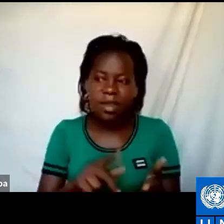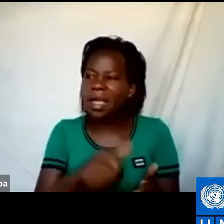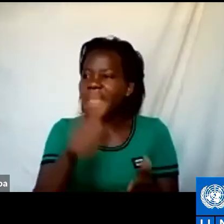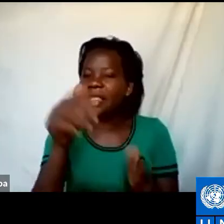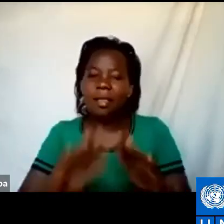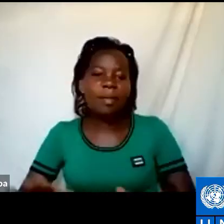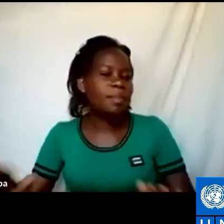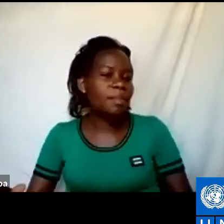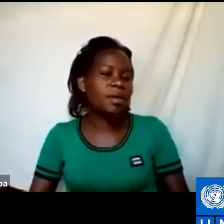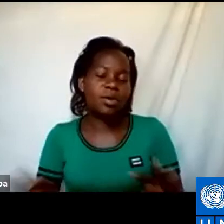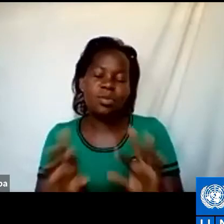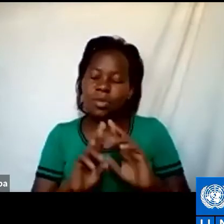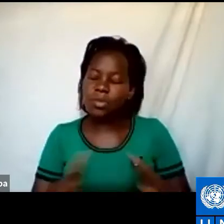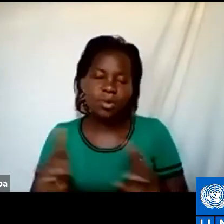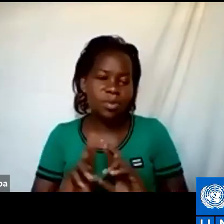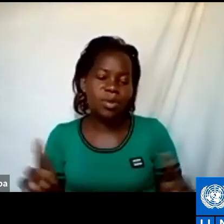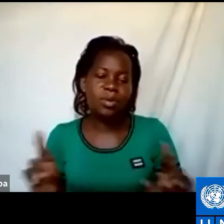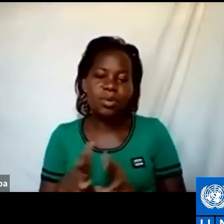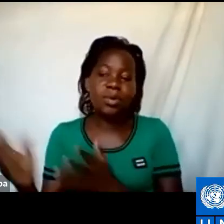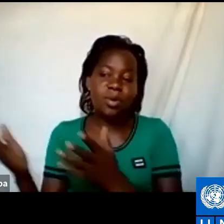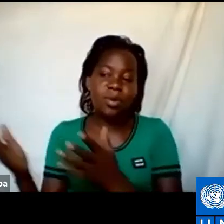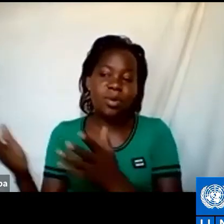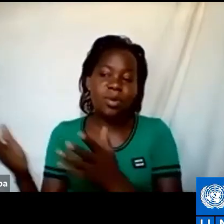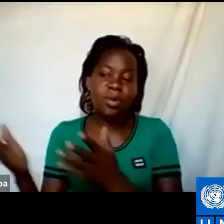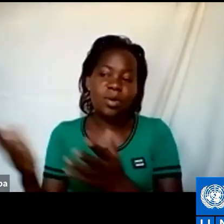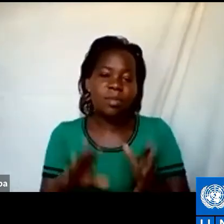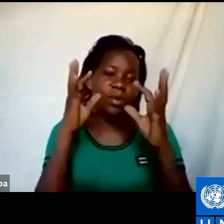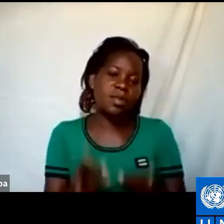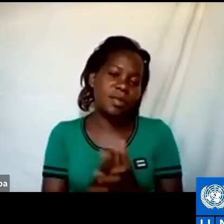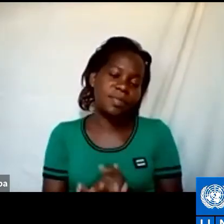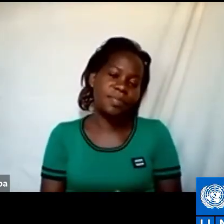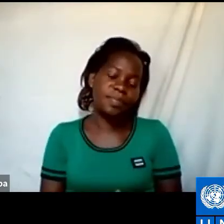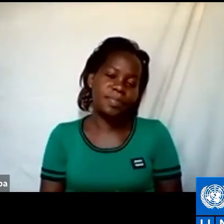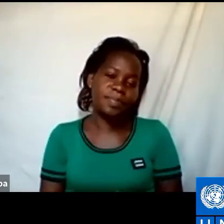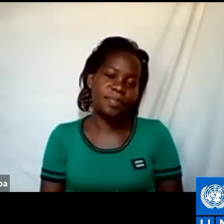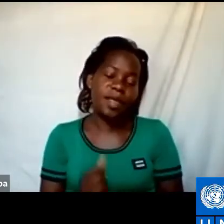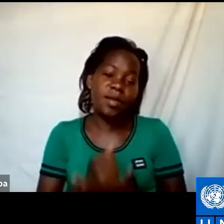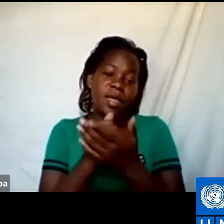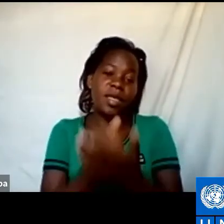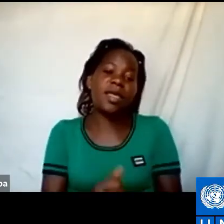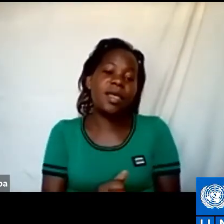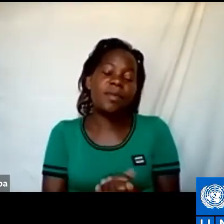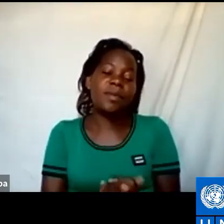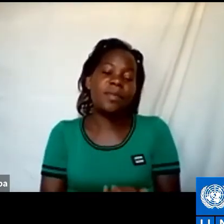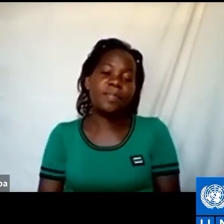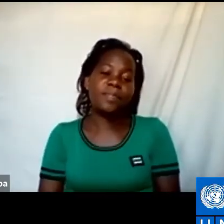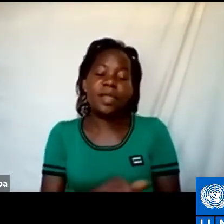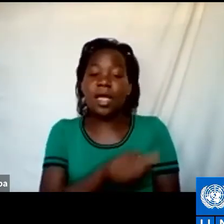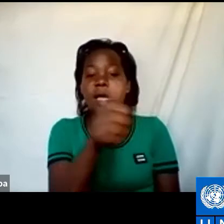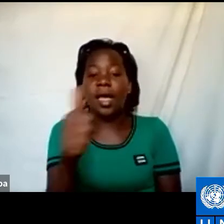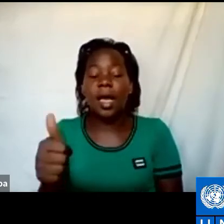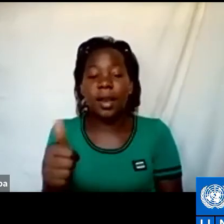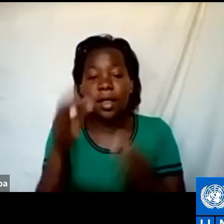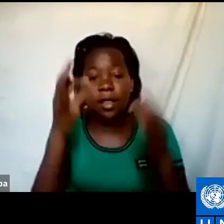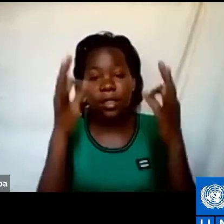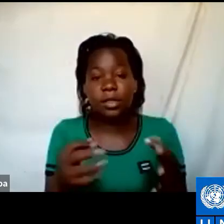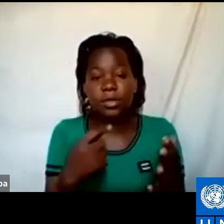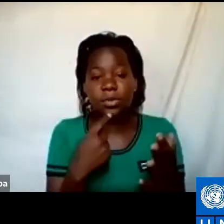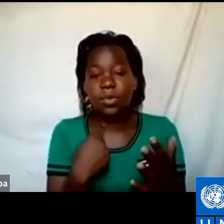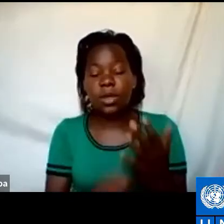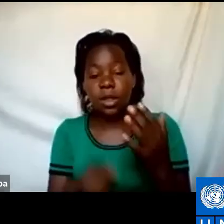So that's one quick magic bullet that will help you get through this. The other bit perhaps is, if you or